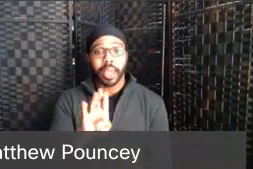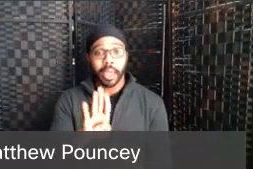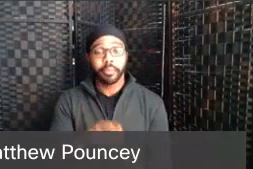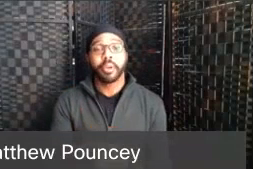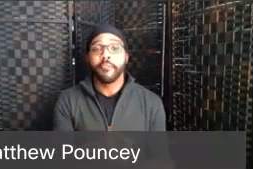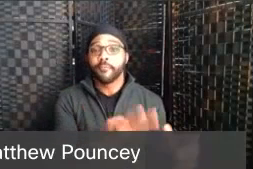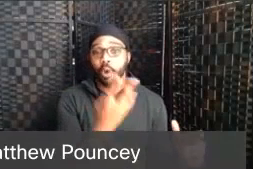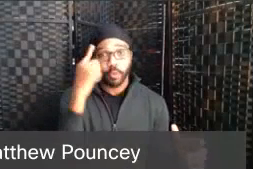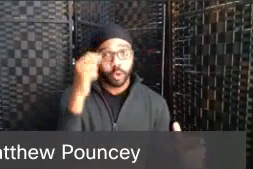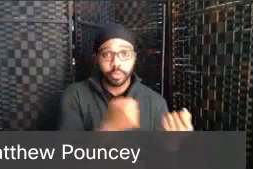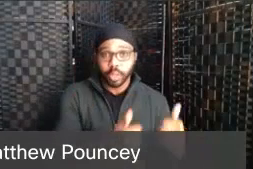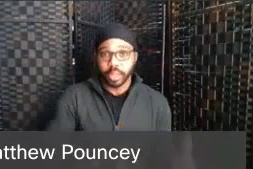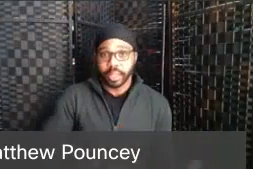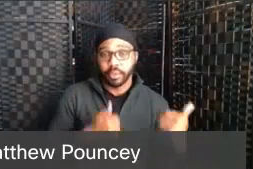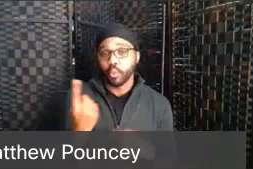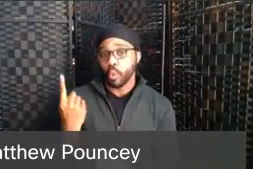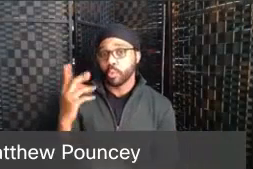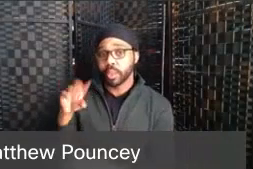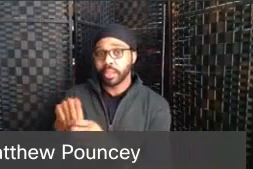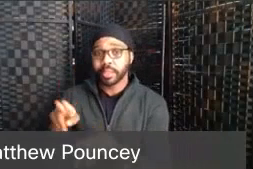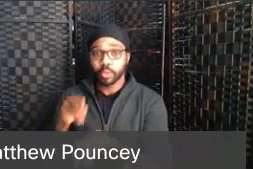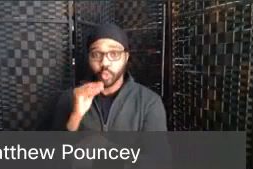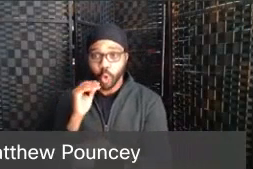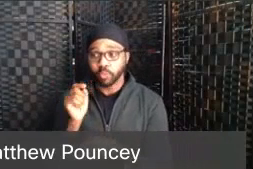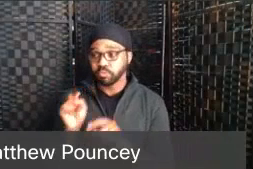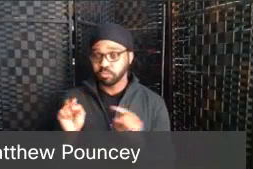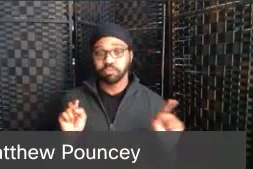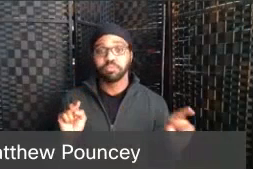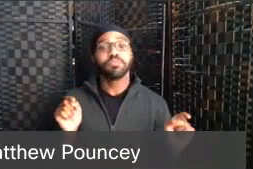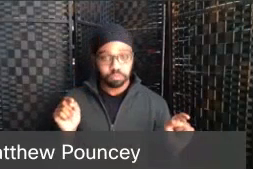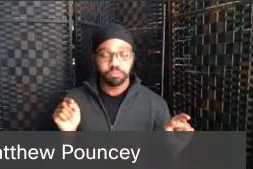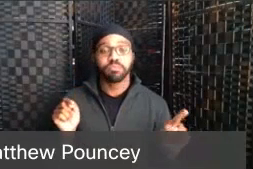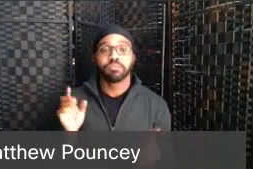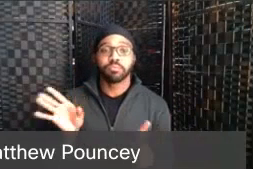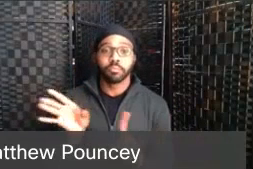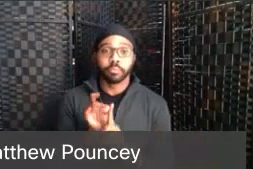living, and 1 in a natural home who tested positive for COVID.